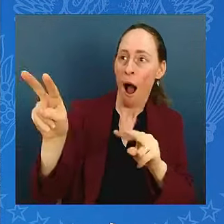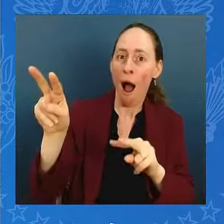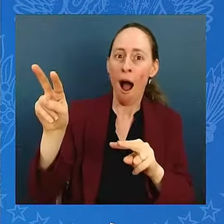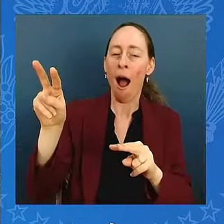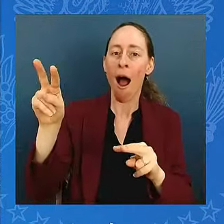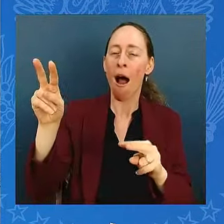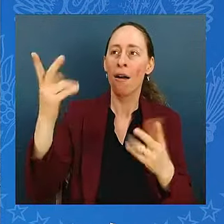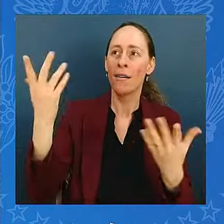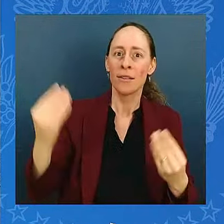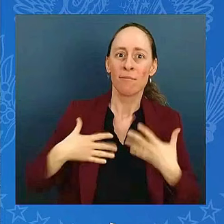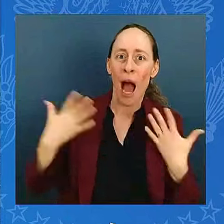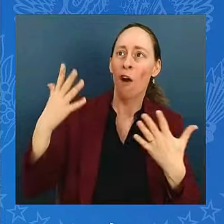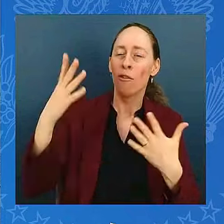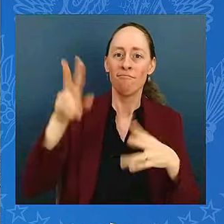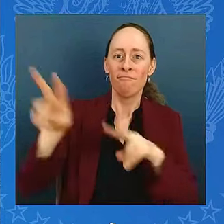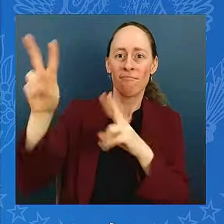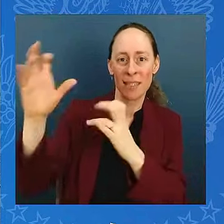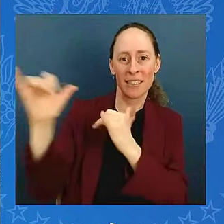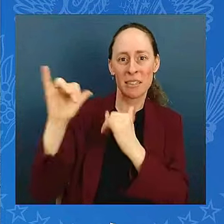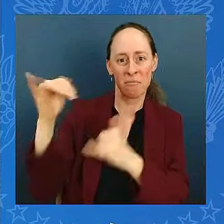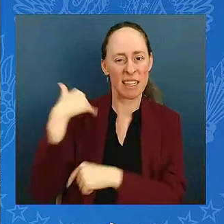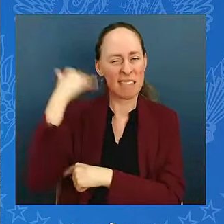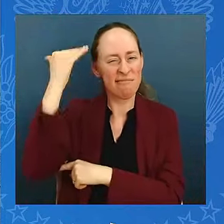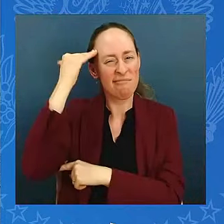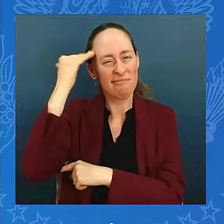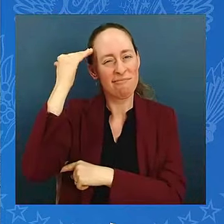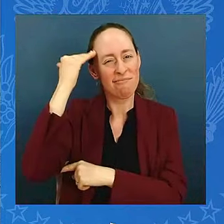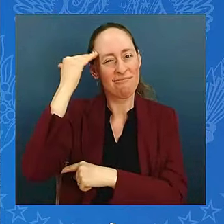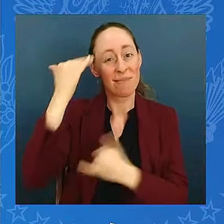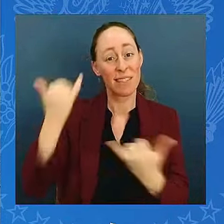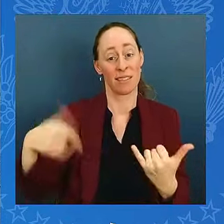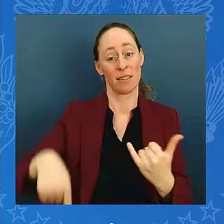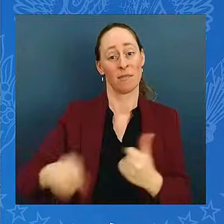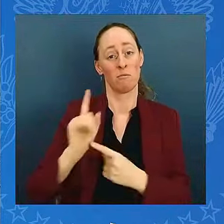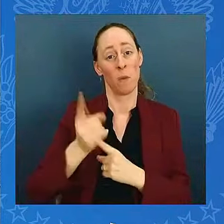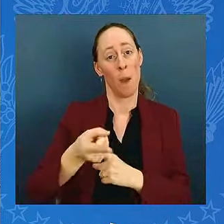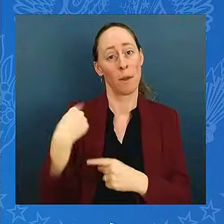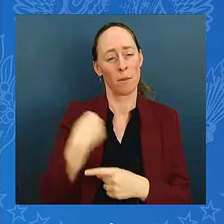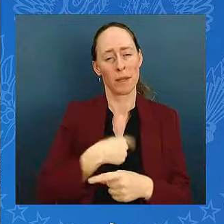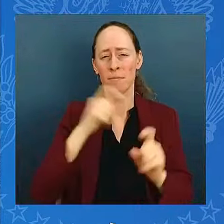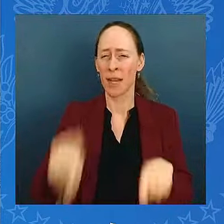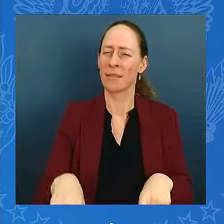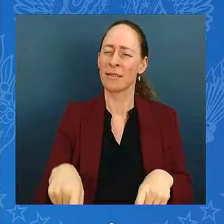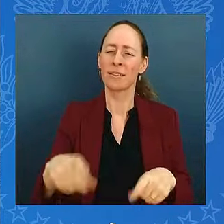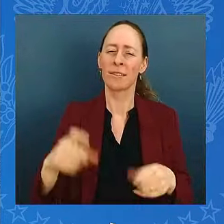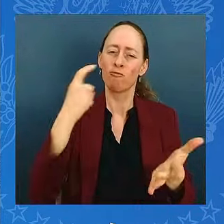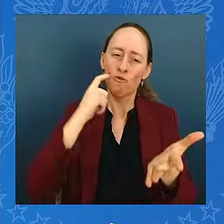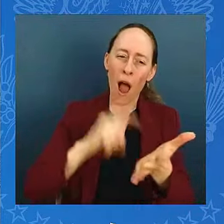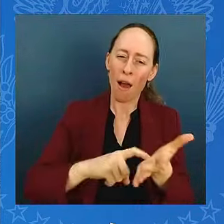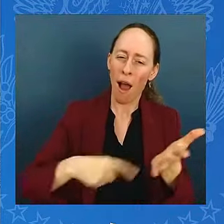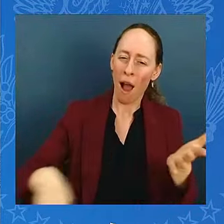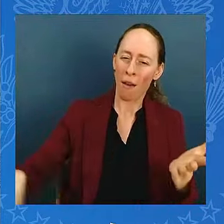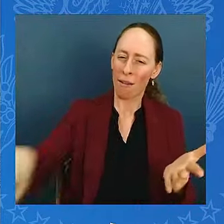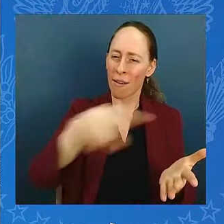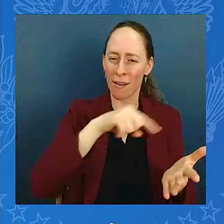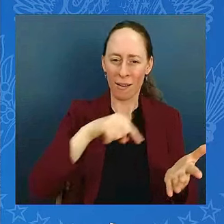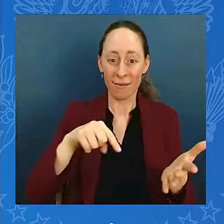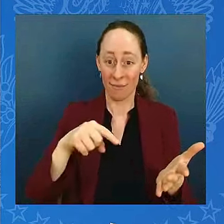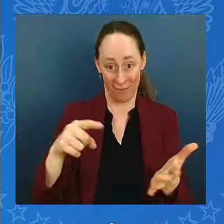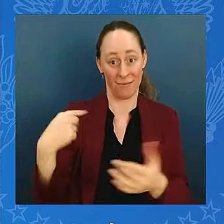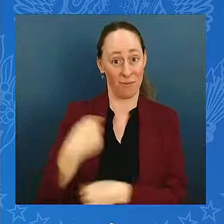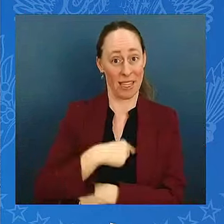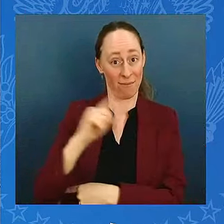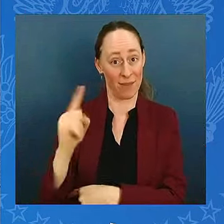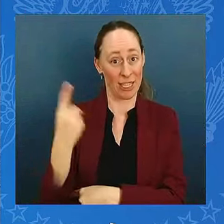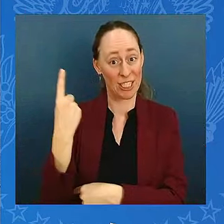or trophies. It's about paving the way for them. Being the first is historic, but it's even more important